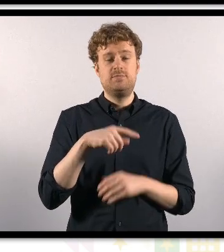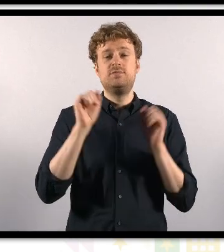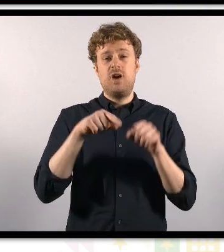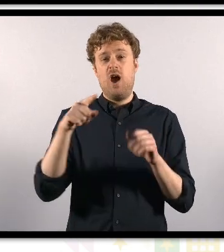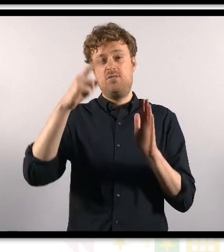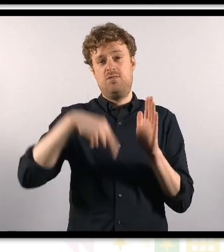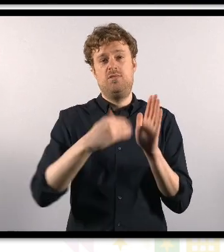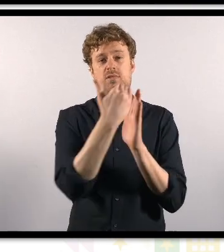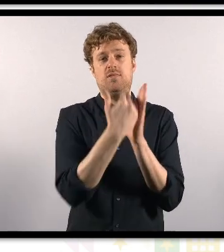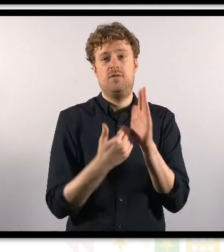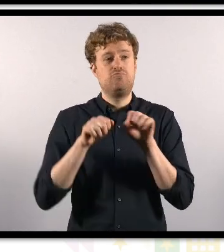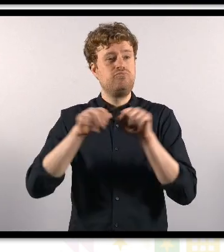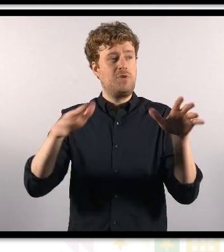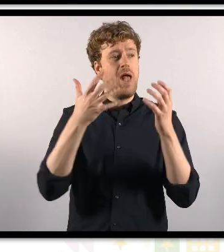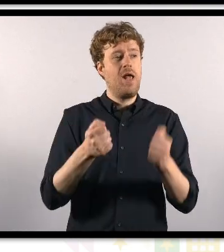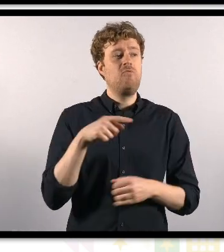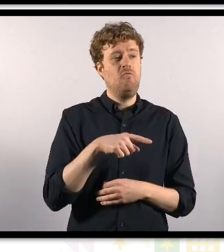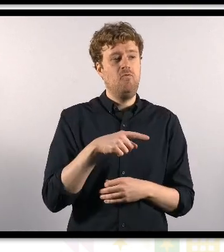maybe bounce the pod.